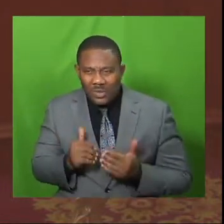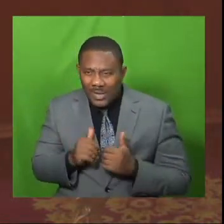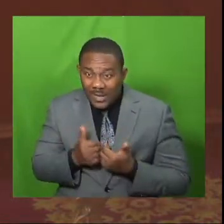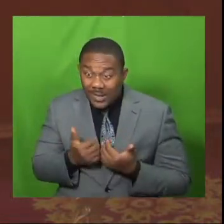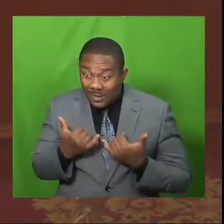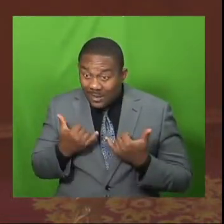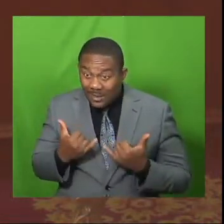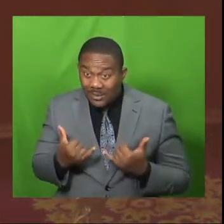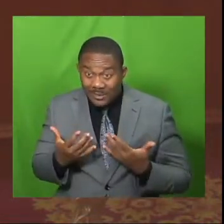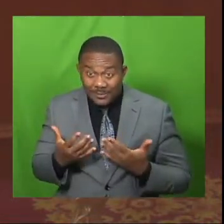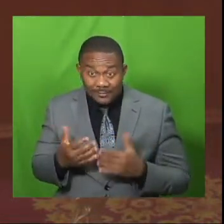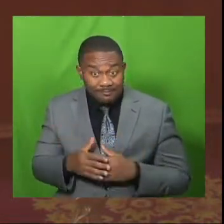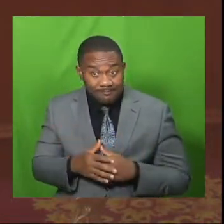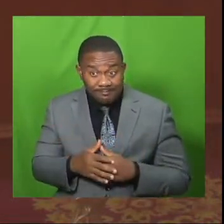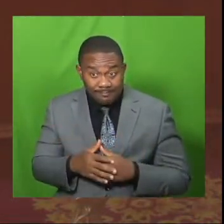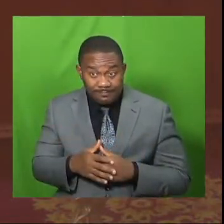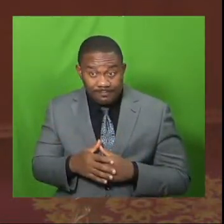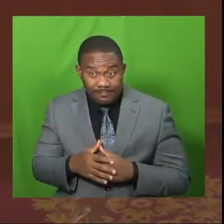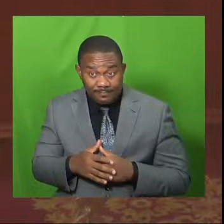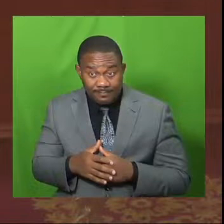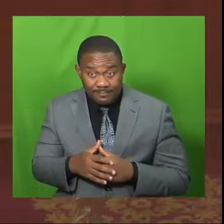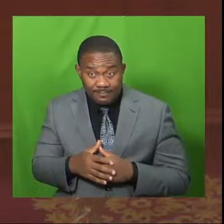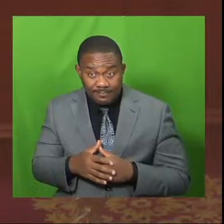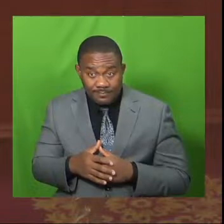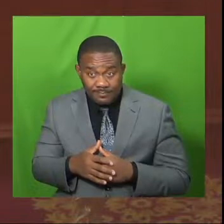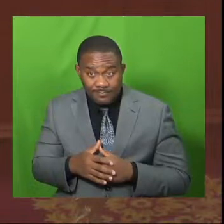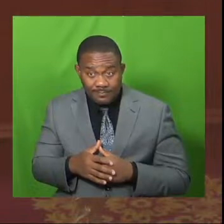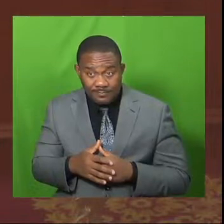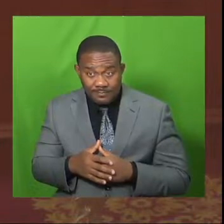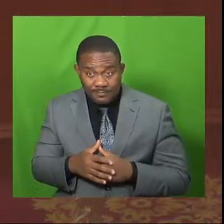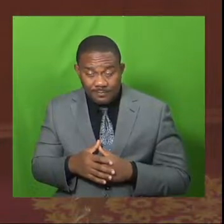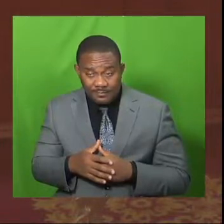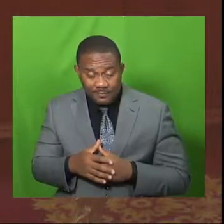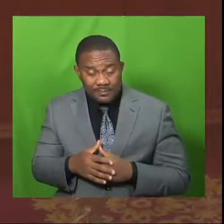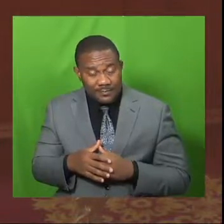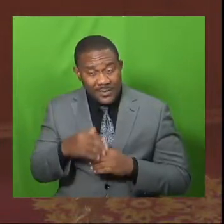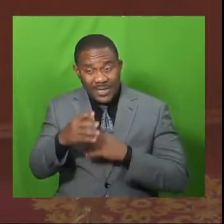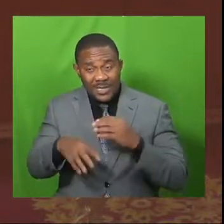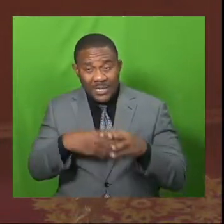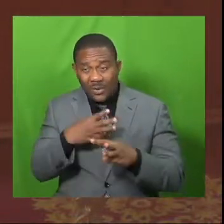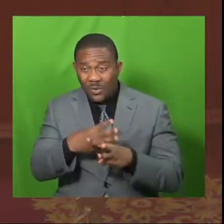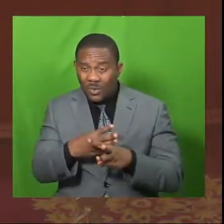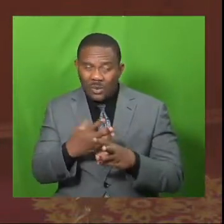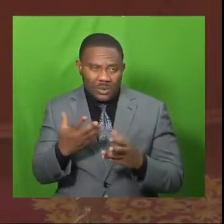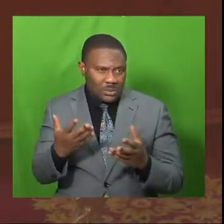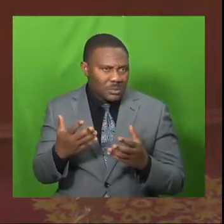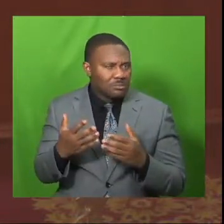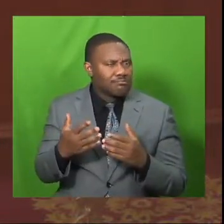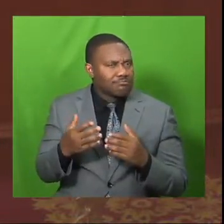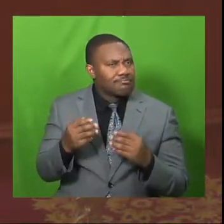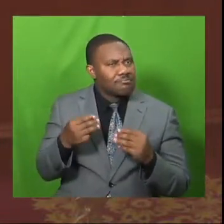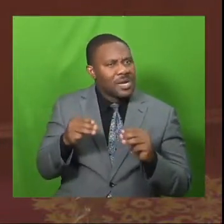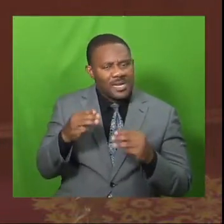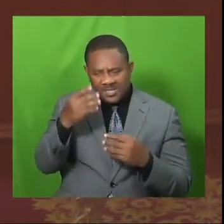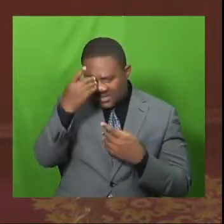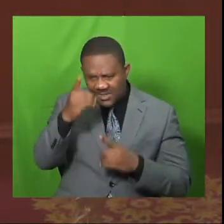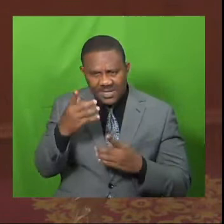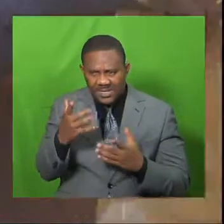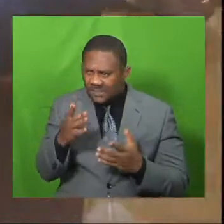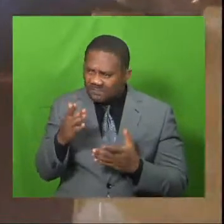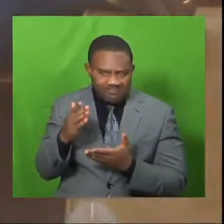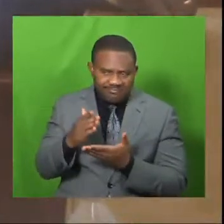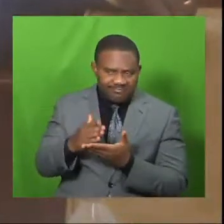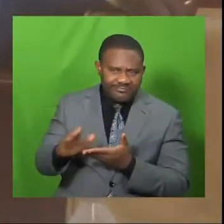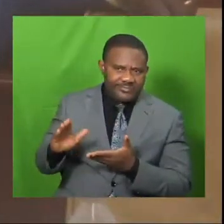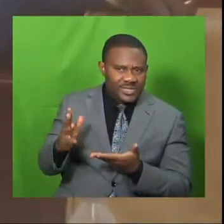now moving towards uncharted territory. We are lucky the global market decided to put the brakes on us. They would have found